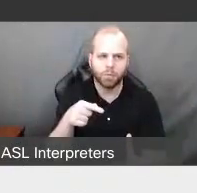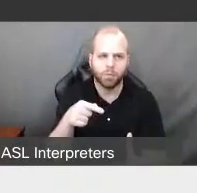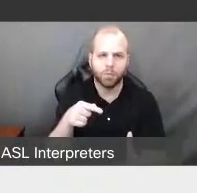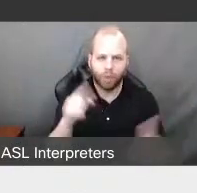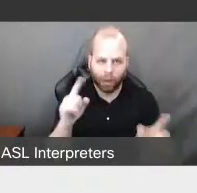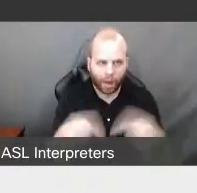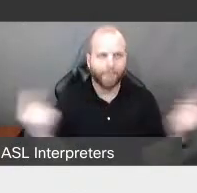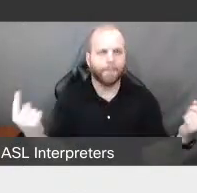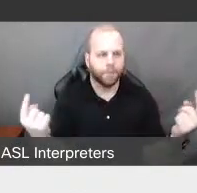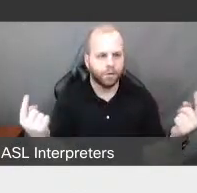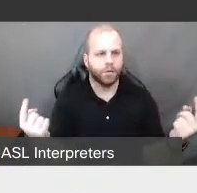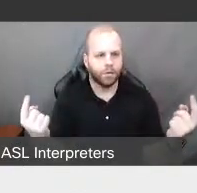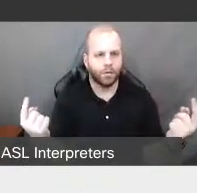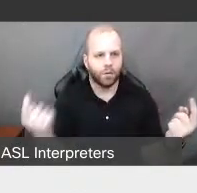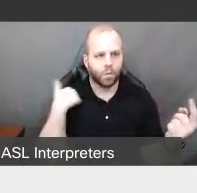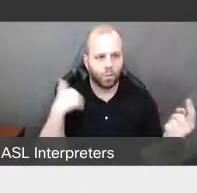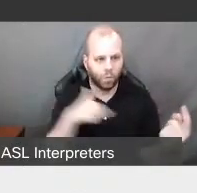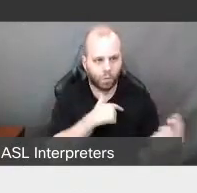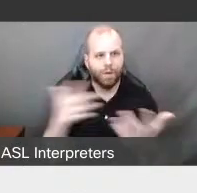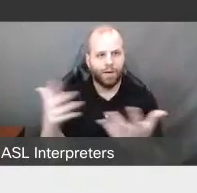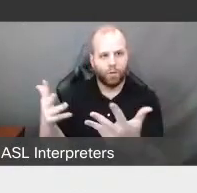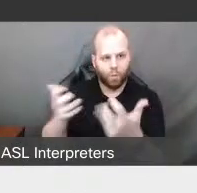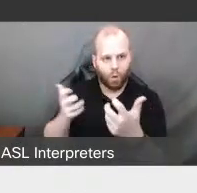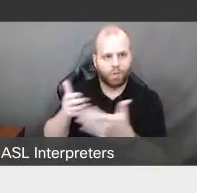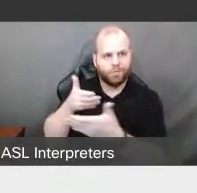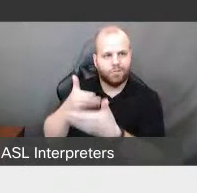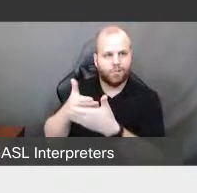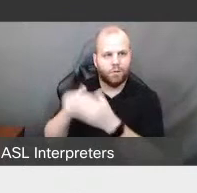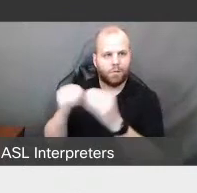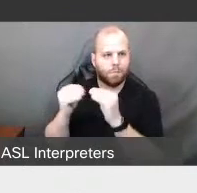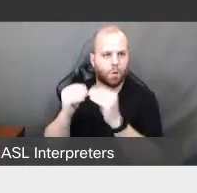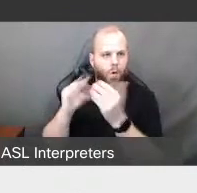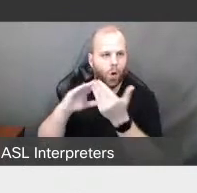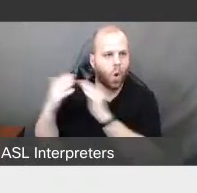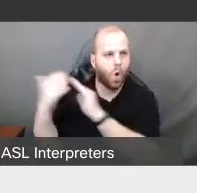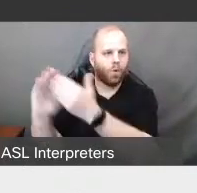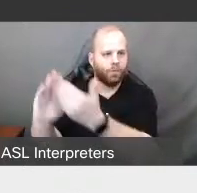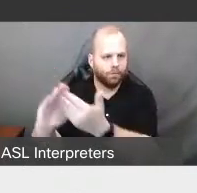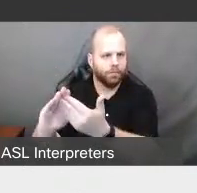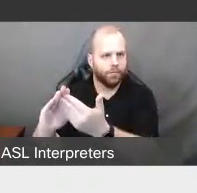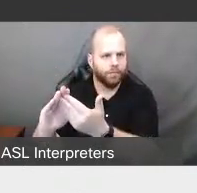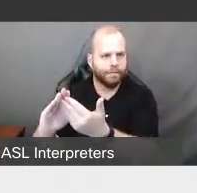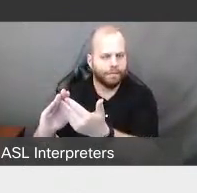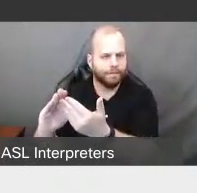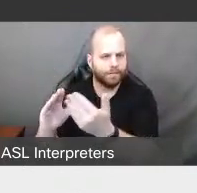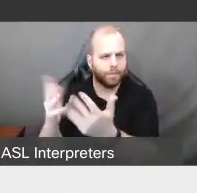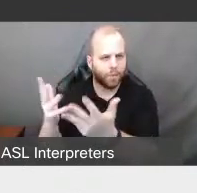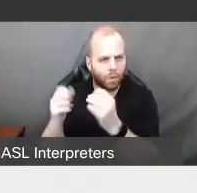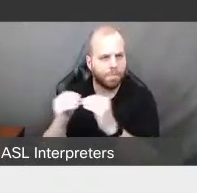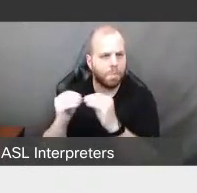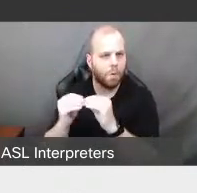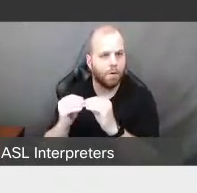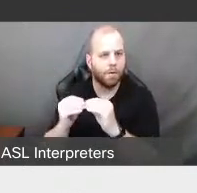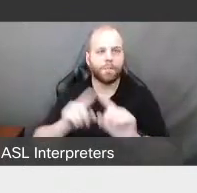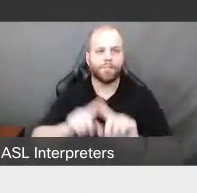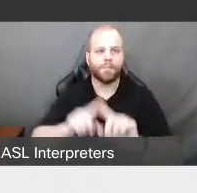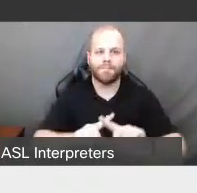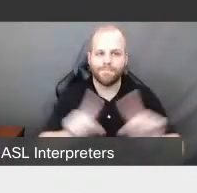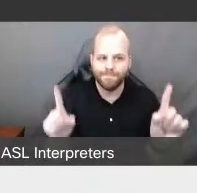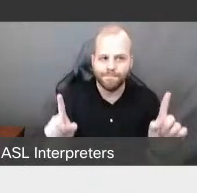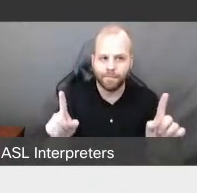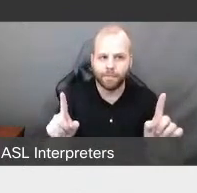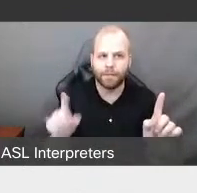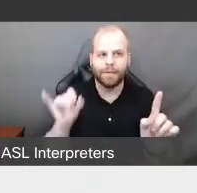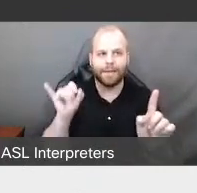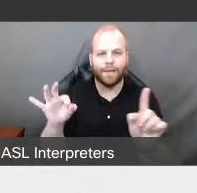the opposite. That's what people want adjacent to their neighborhood or other homes. Unless it makes